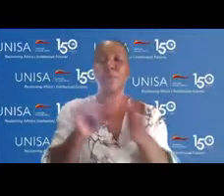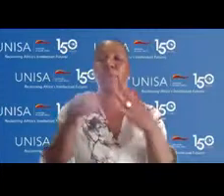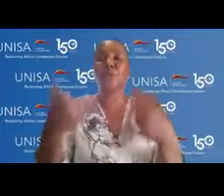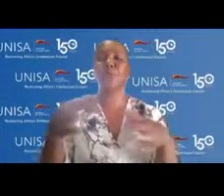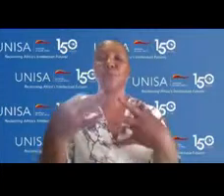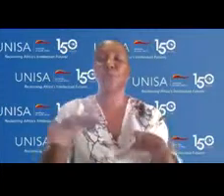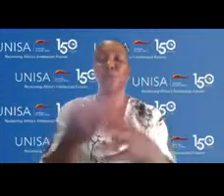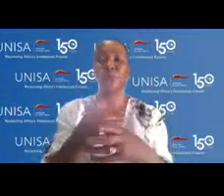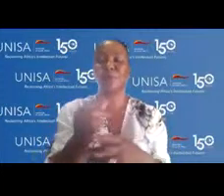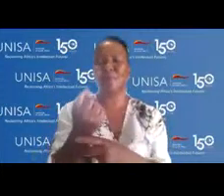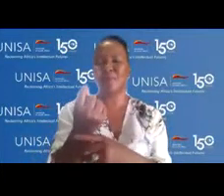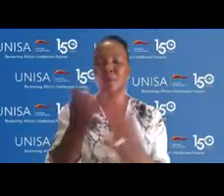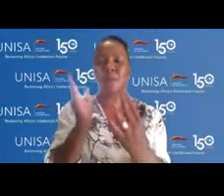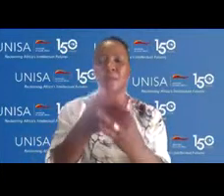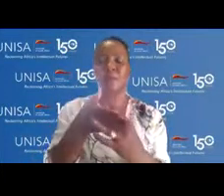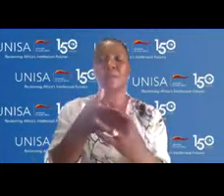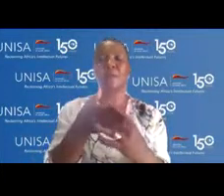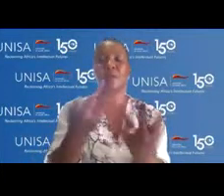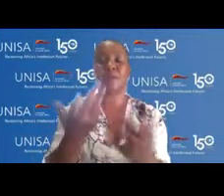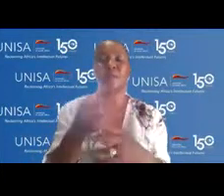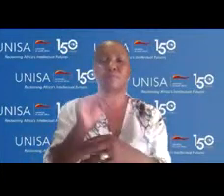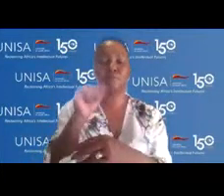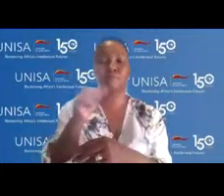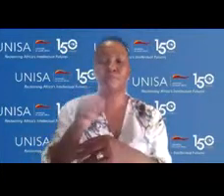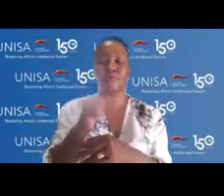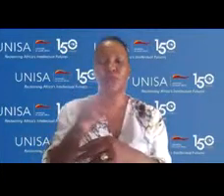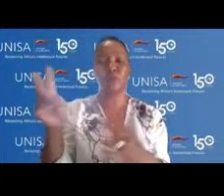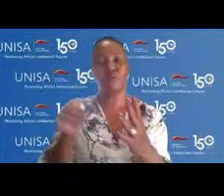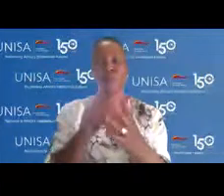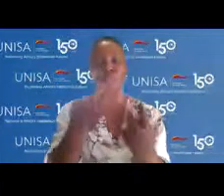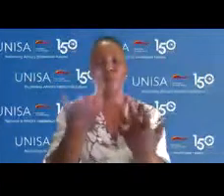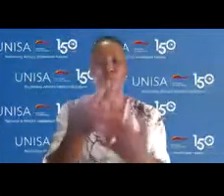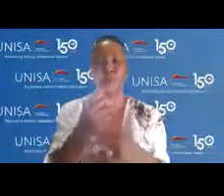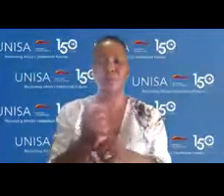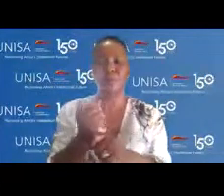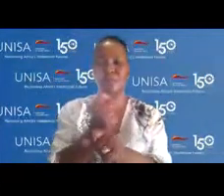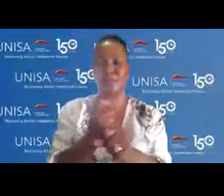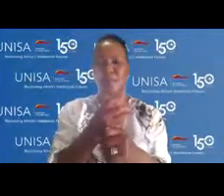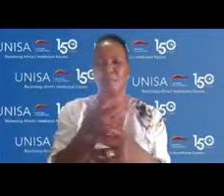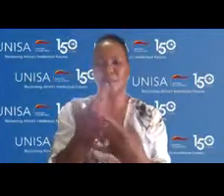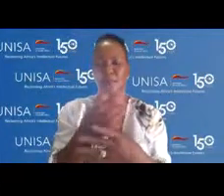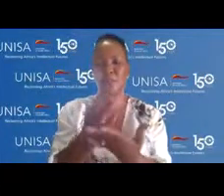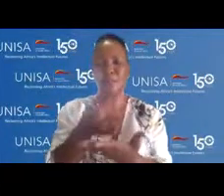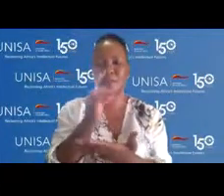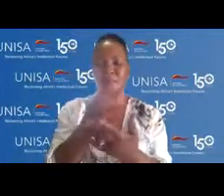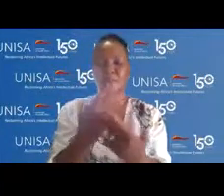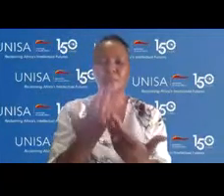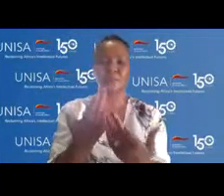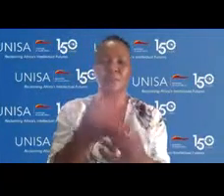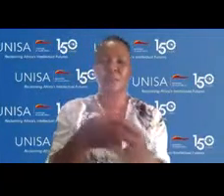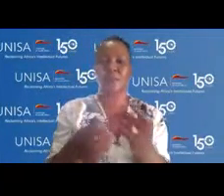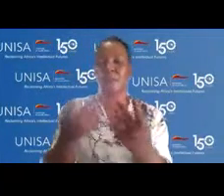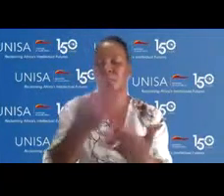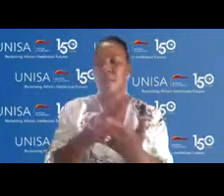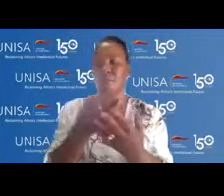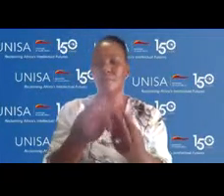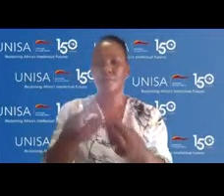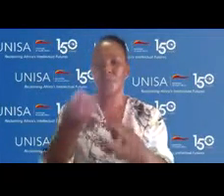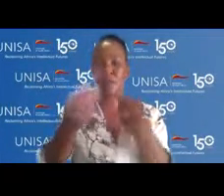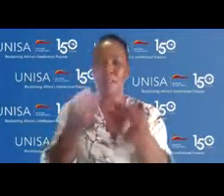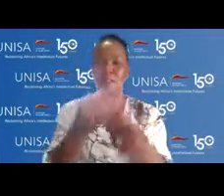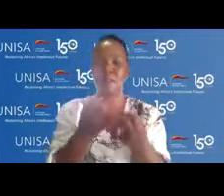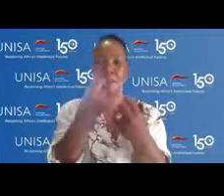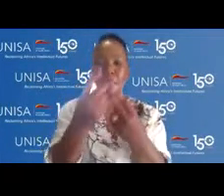break. And then, of course, we're also going to look at key considerations for mobile learning as well. I do see a lot of the students, you guys